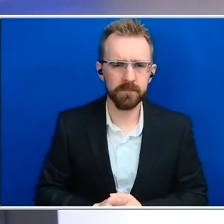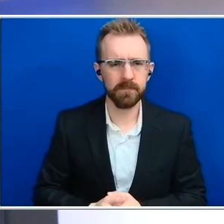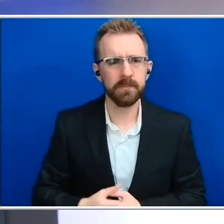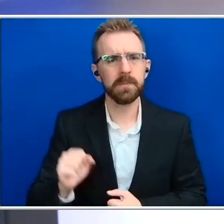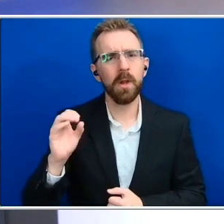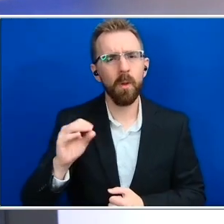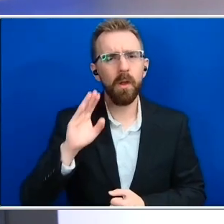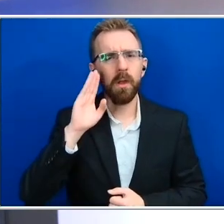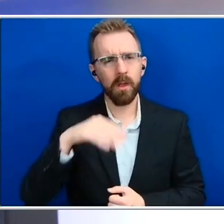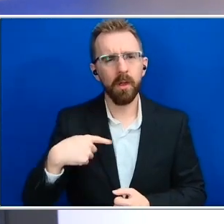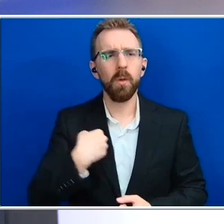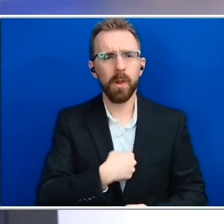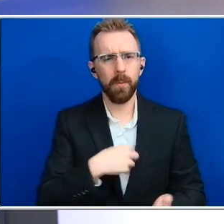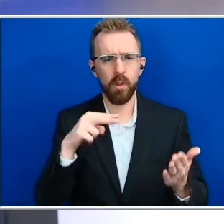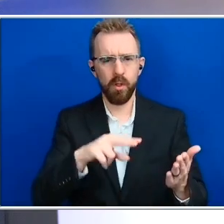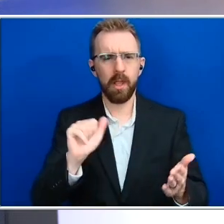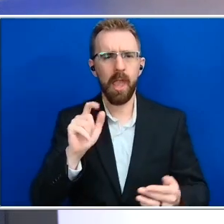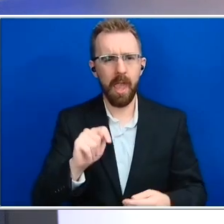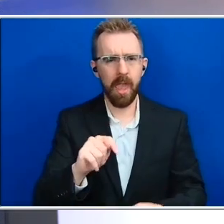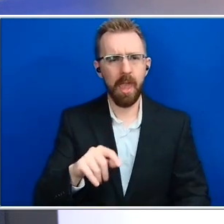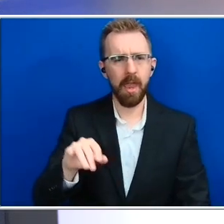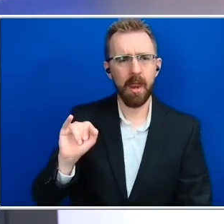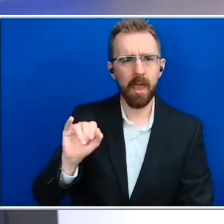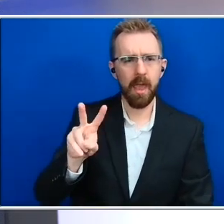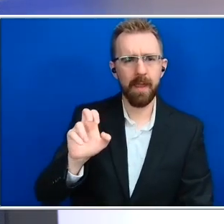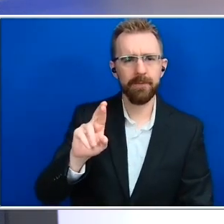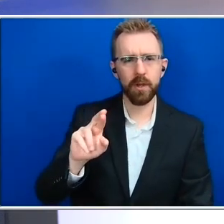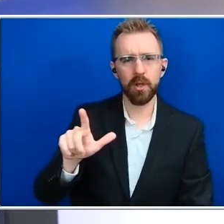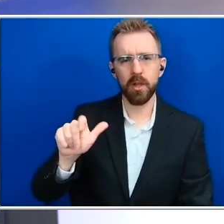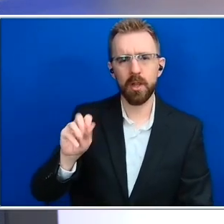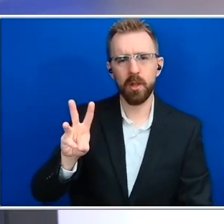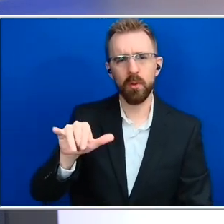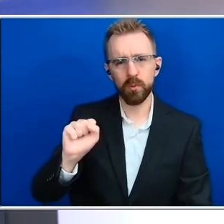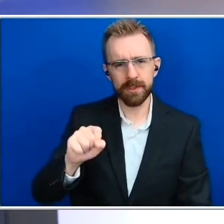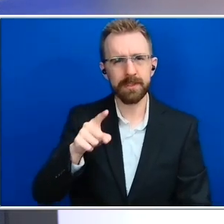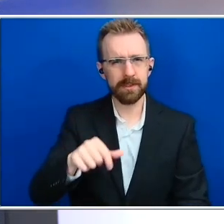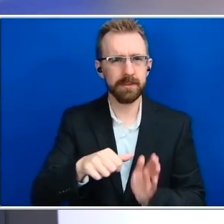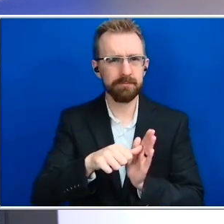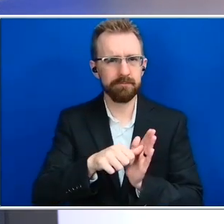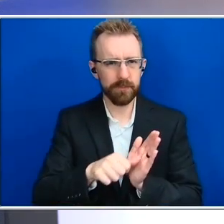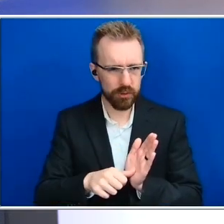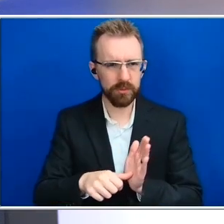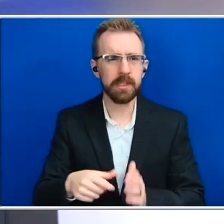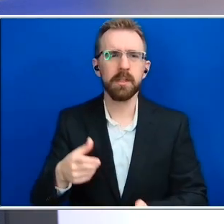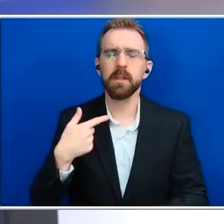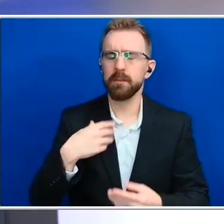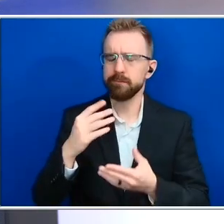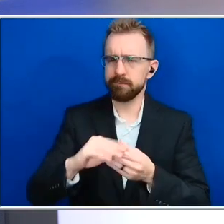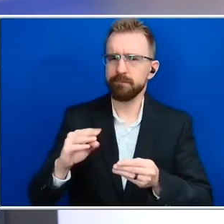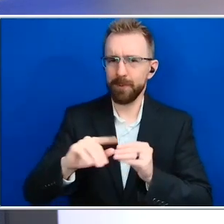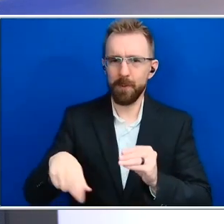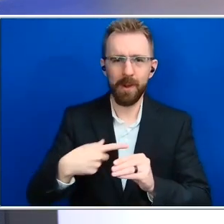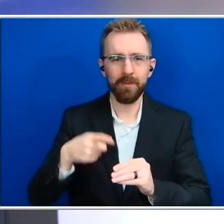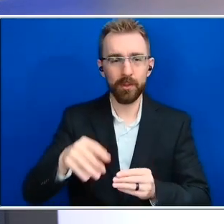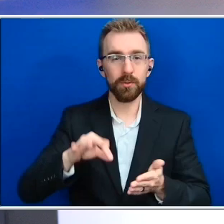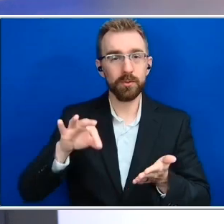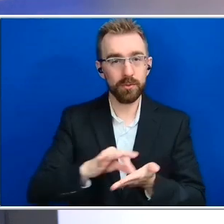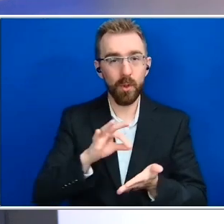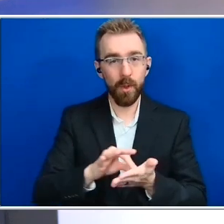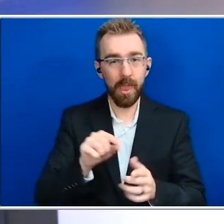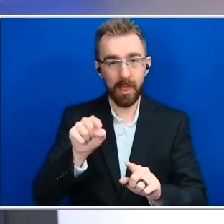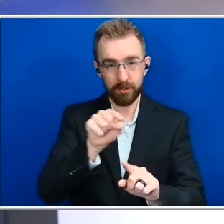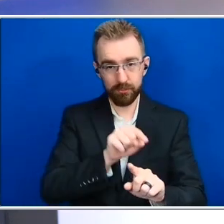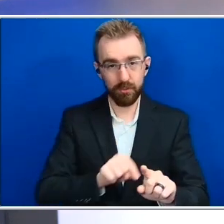looking at the Ivor Lewis esophagectomy. There are others, but I always tell people when you're sewing a circle, scars